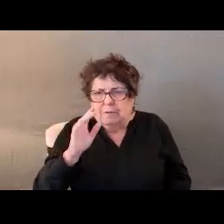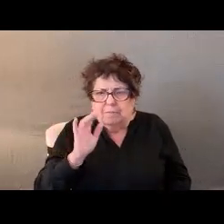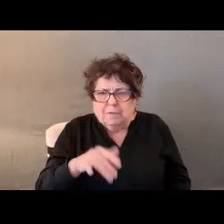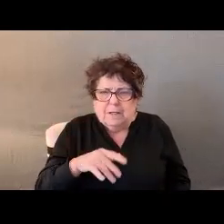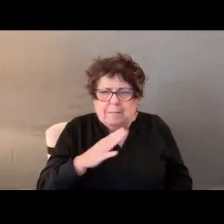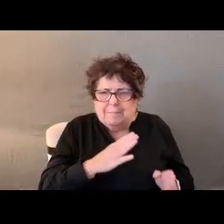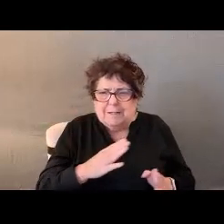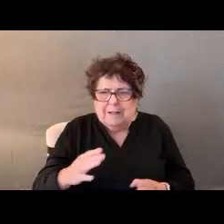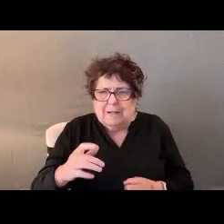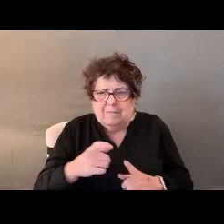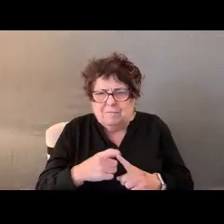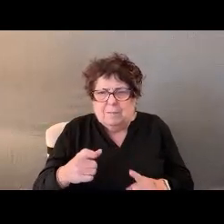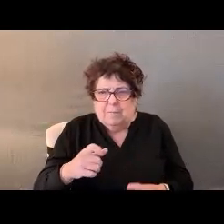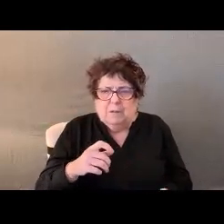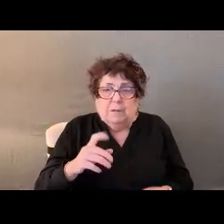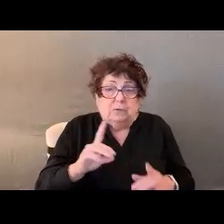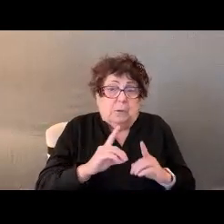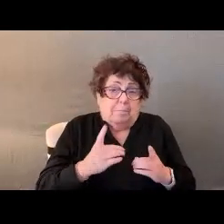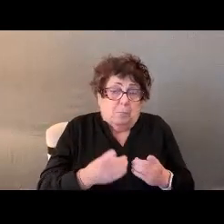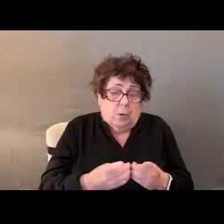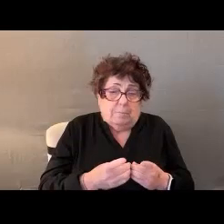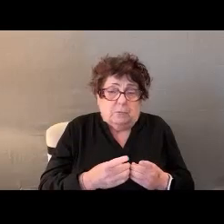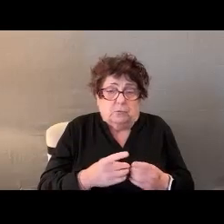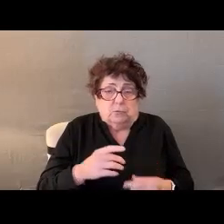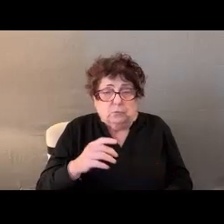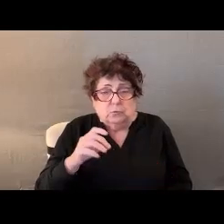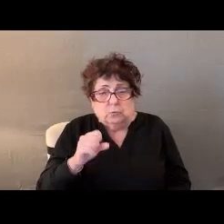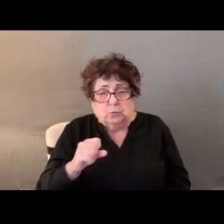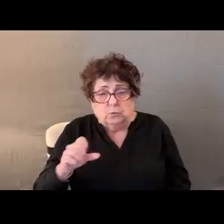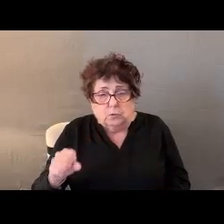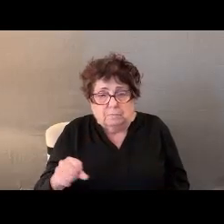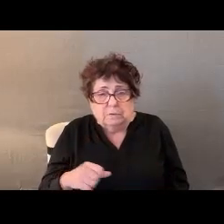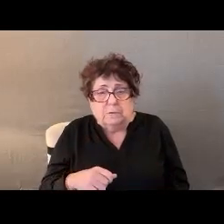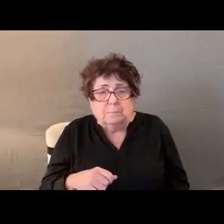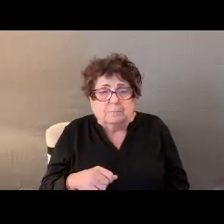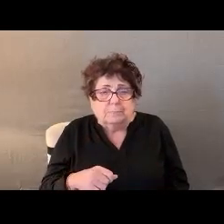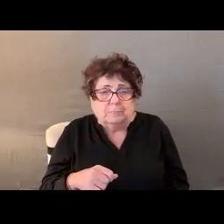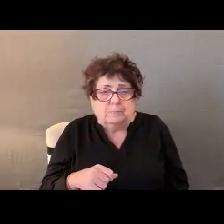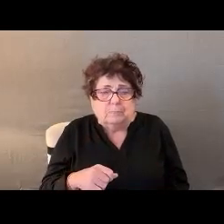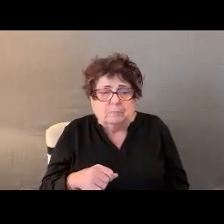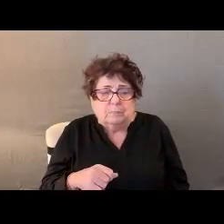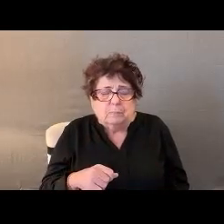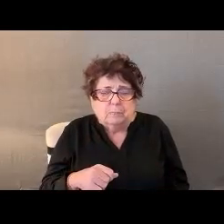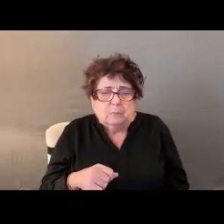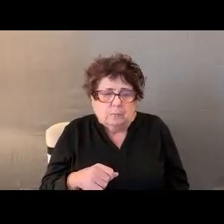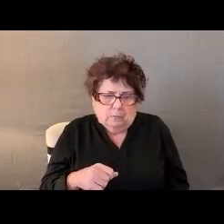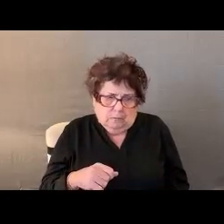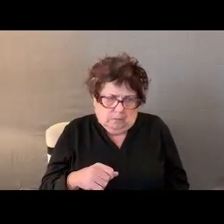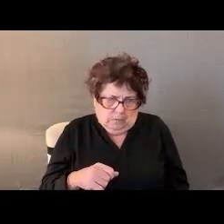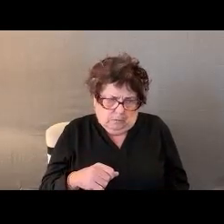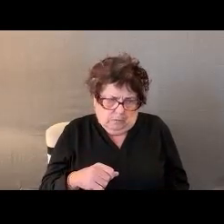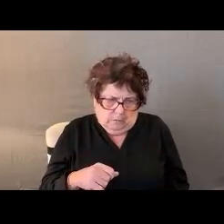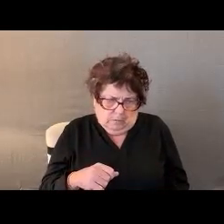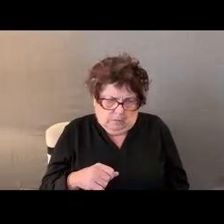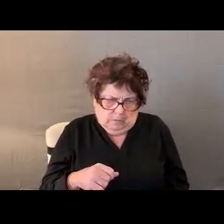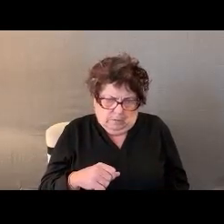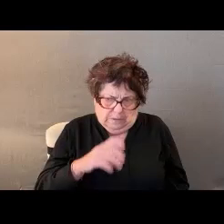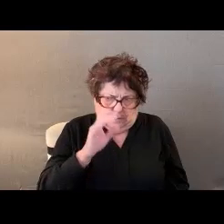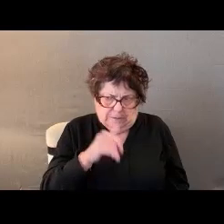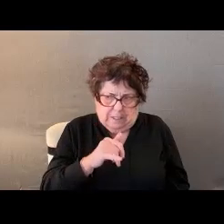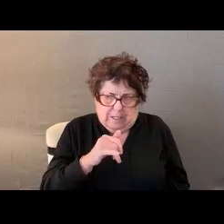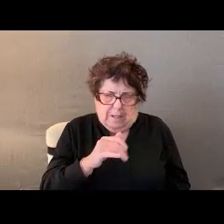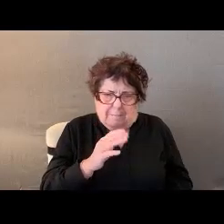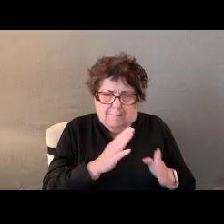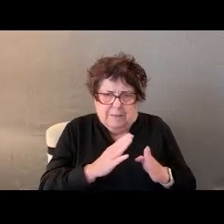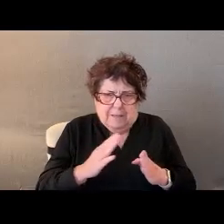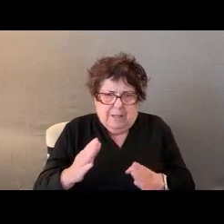Social Services. But her question was if that plan is identical than the DMAS